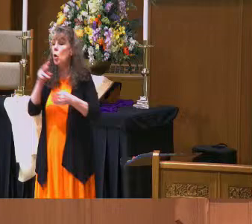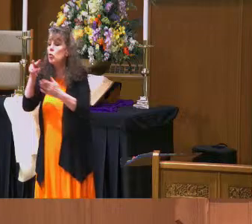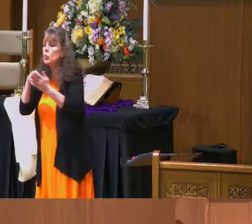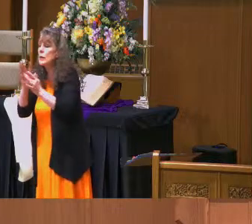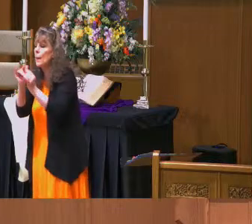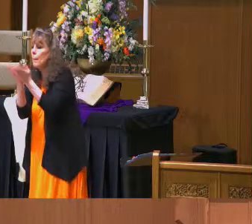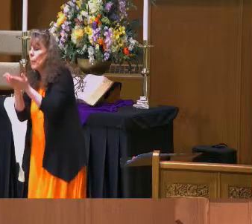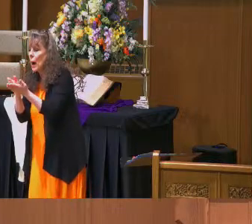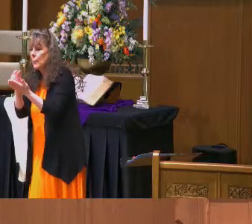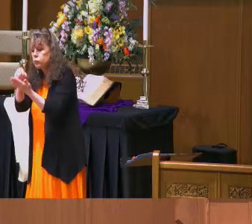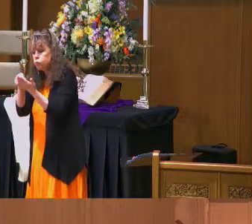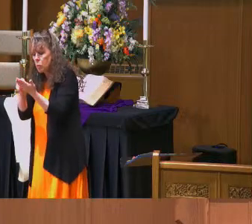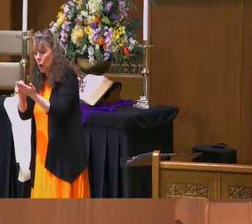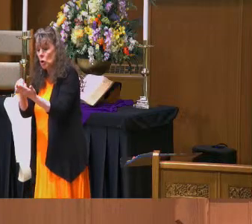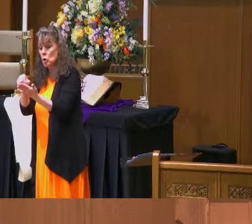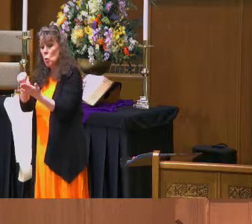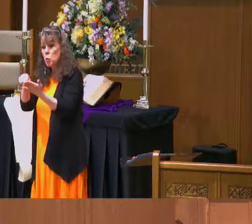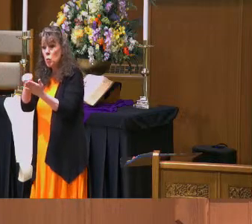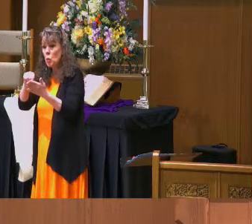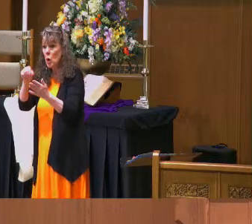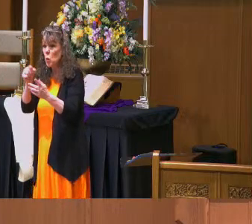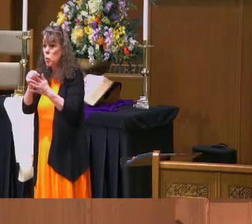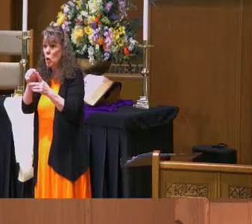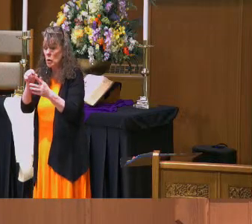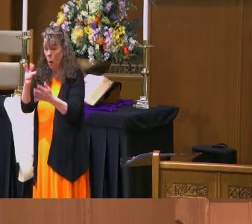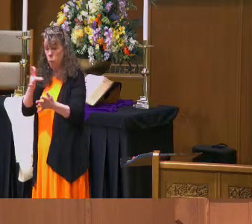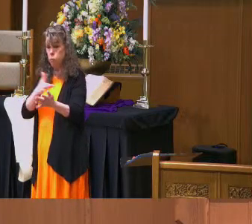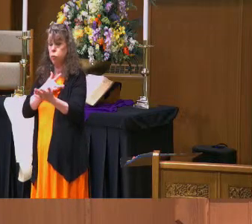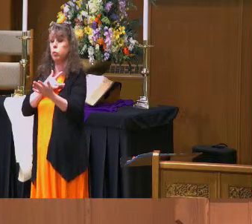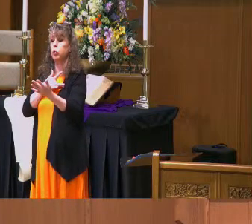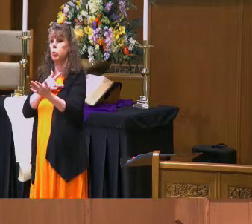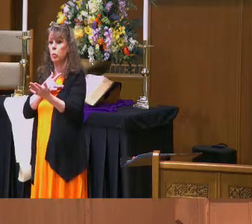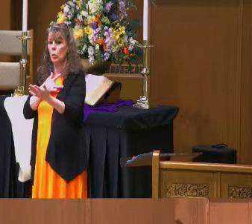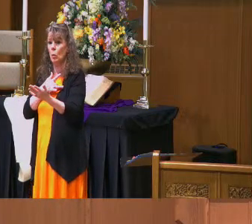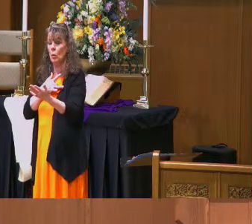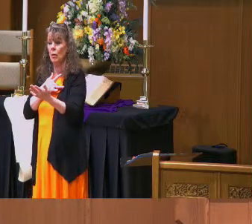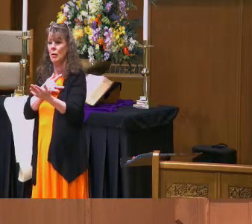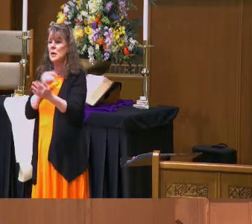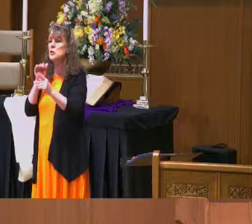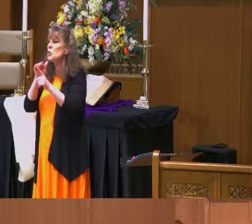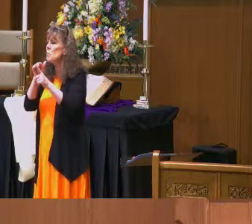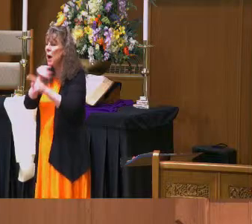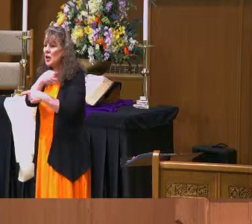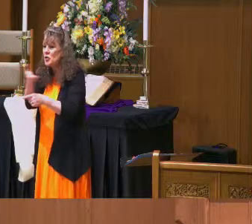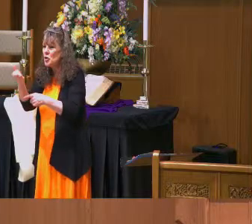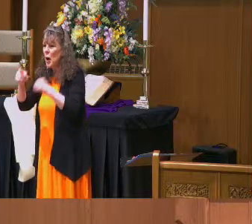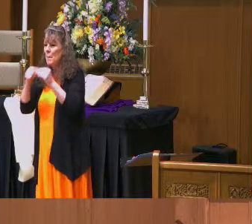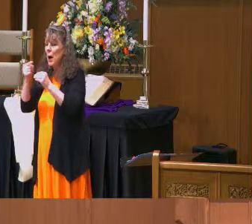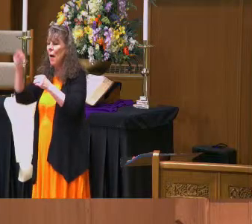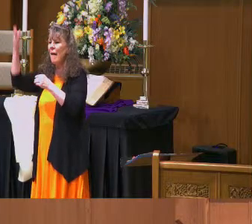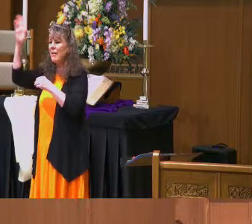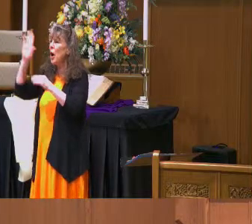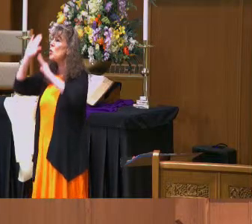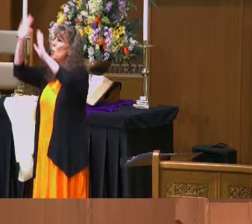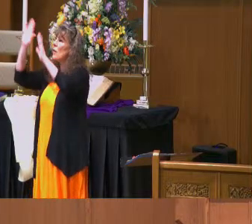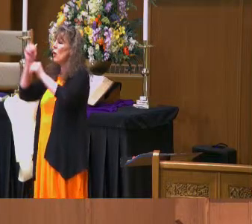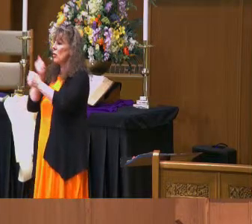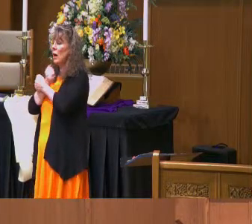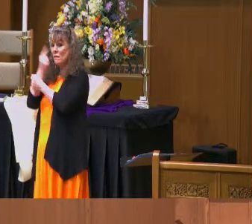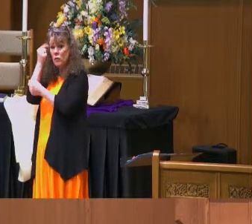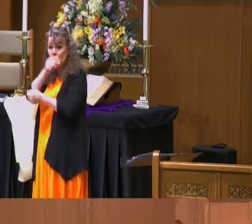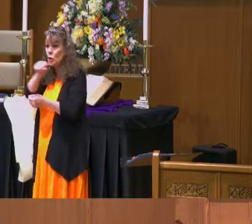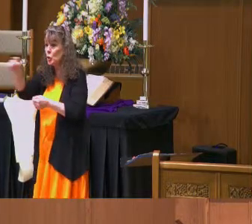and a word jumps from the pages to speak directly to your heart, to remind you of God's great love for